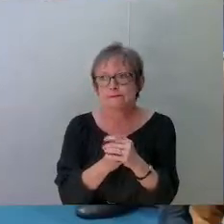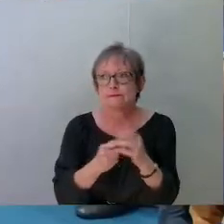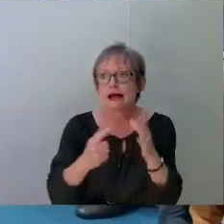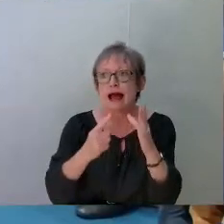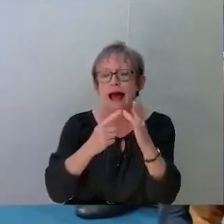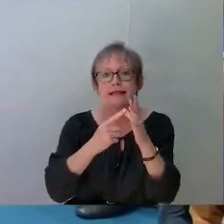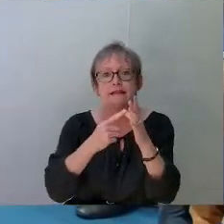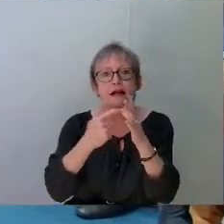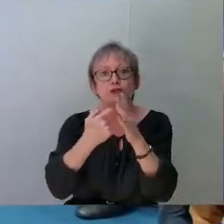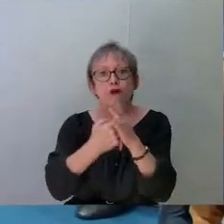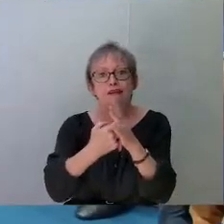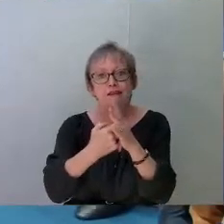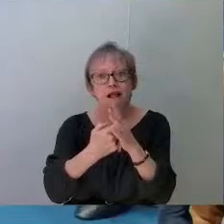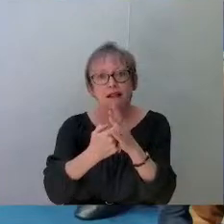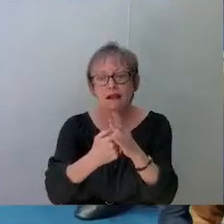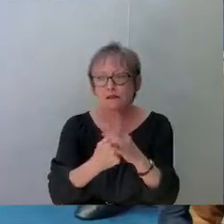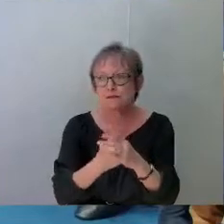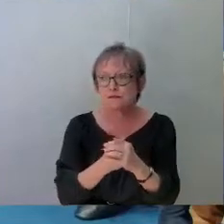Alexander Russell.